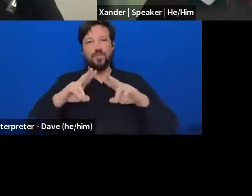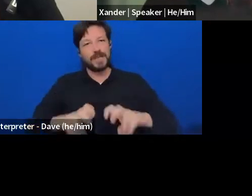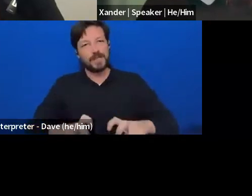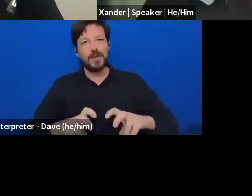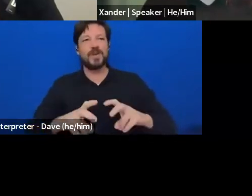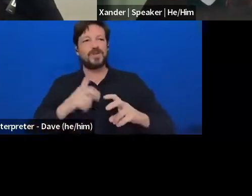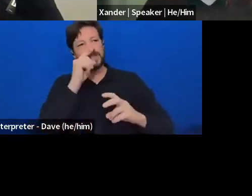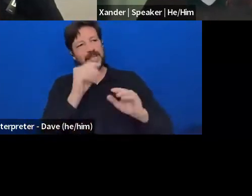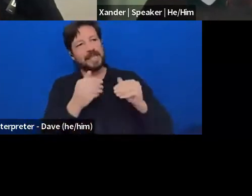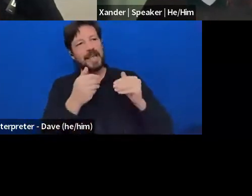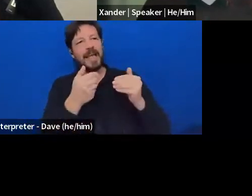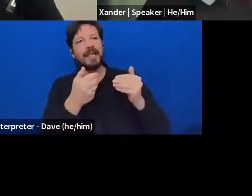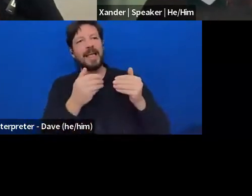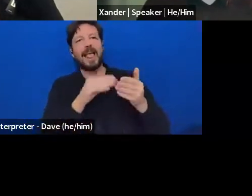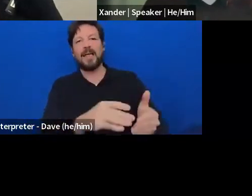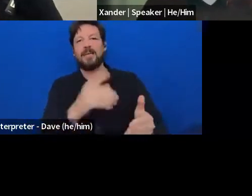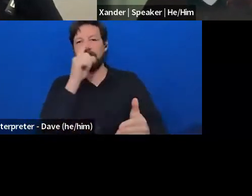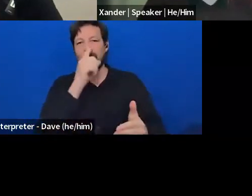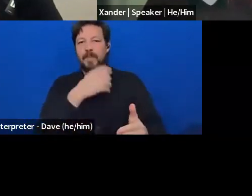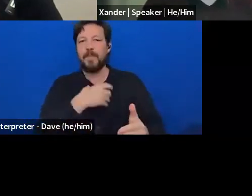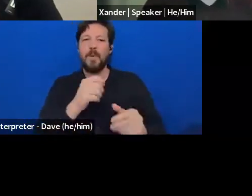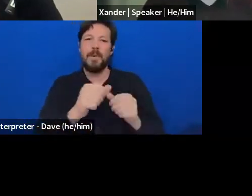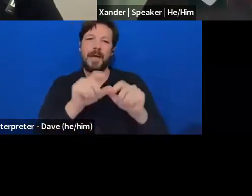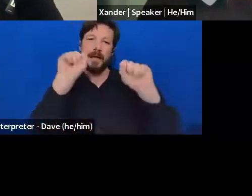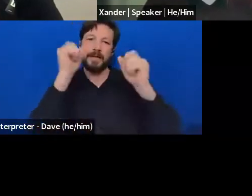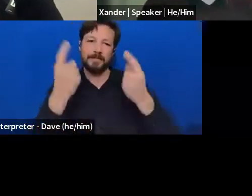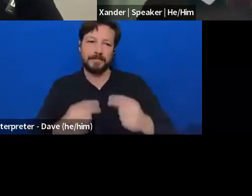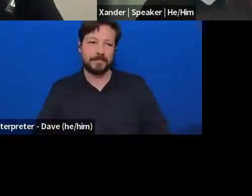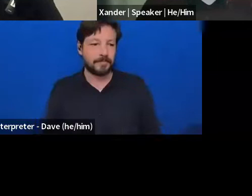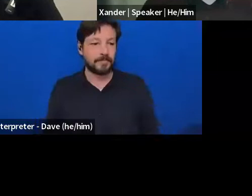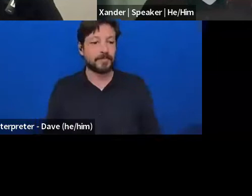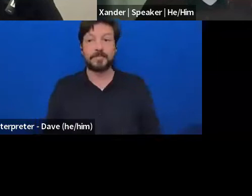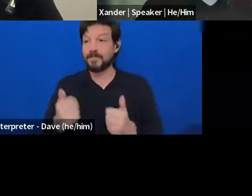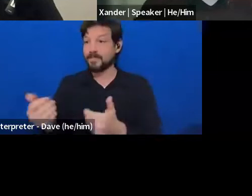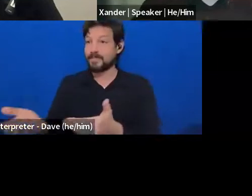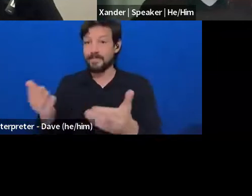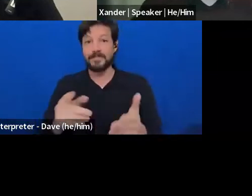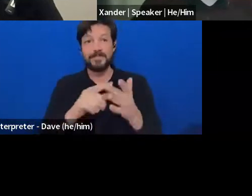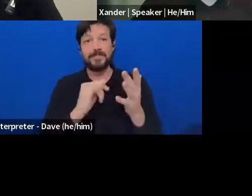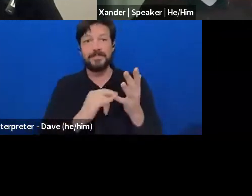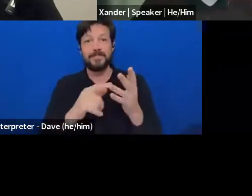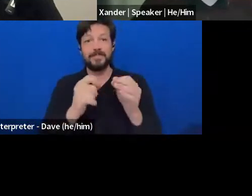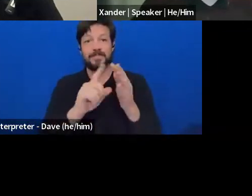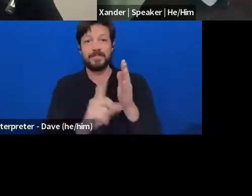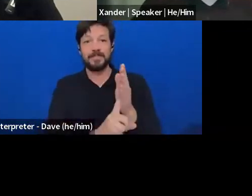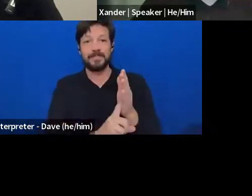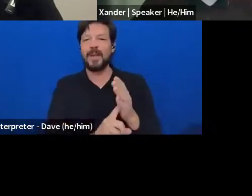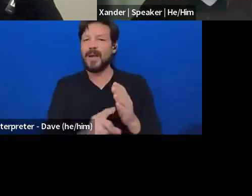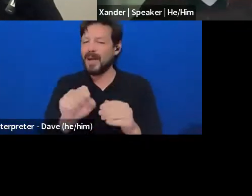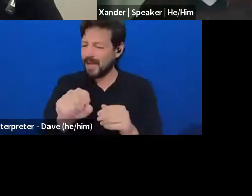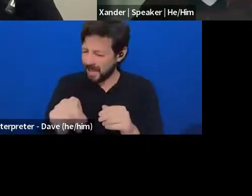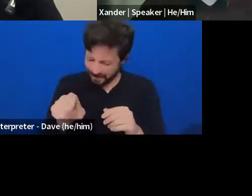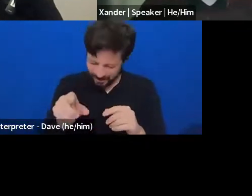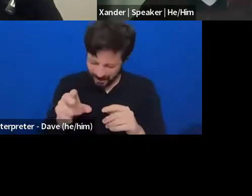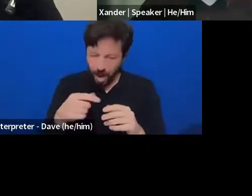people understand. Thank you, Xander. Isabel, you've got your hand up. Sorry, I just really related to something that Xander said